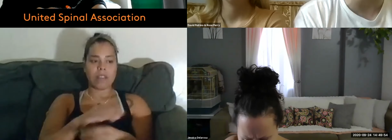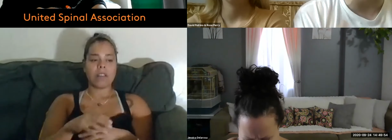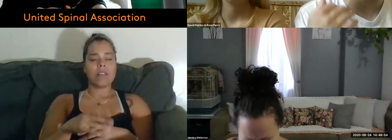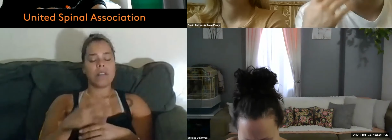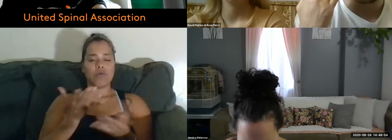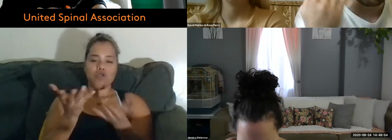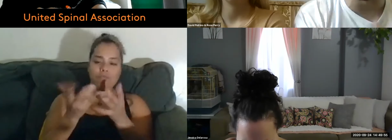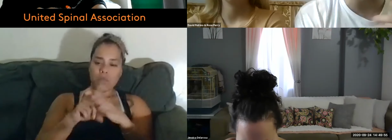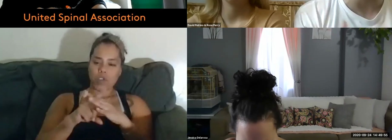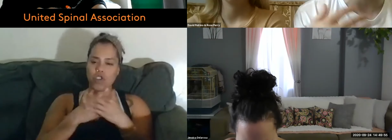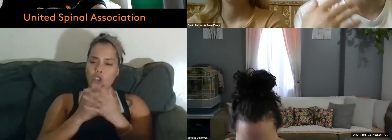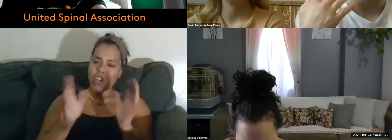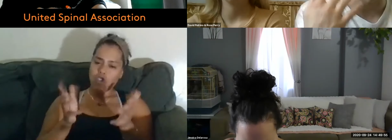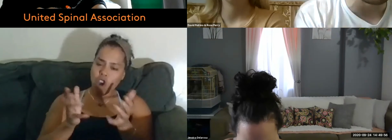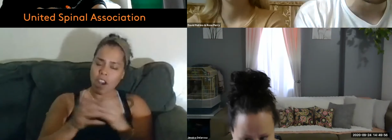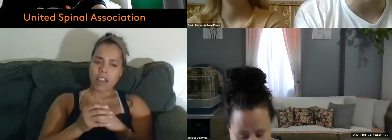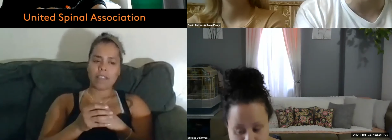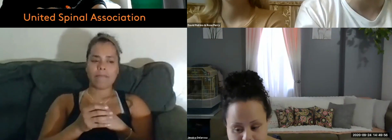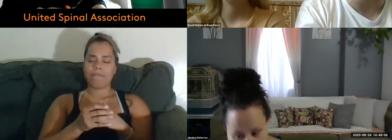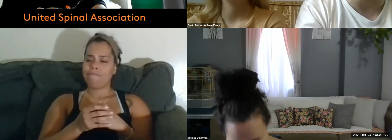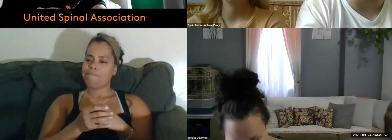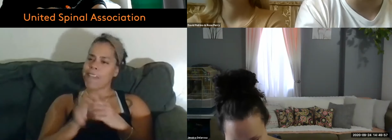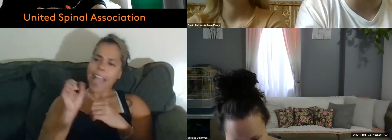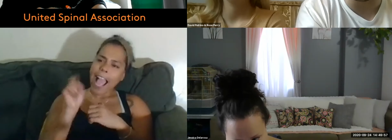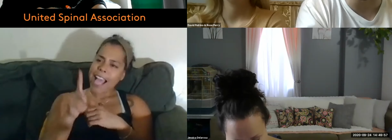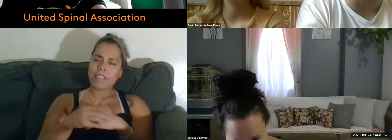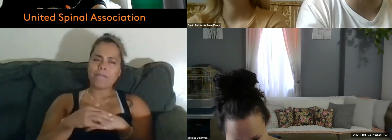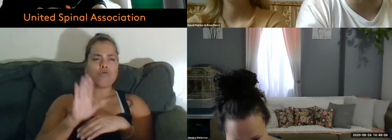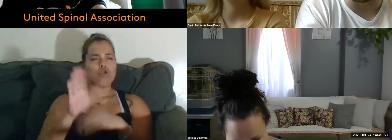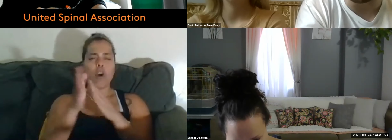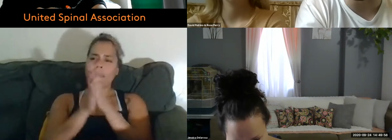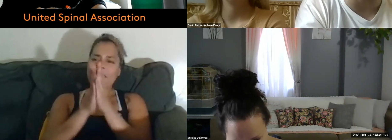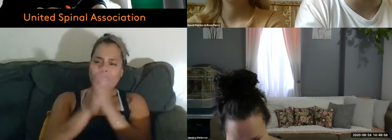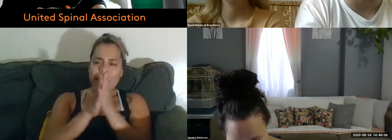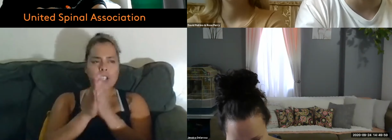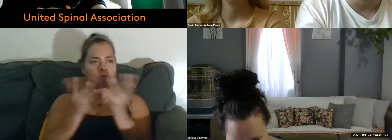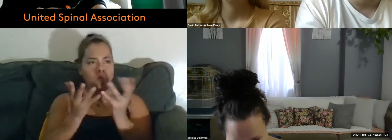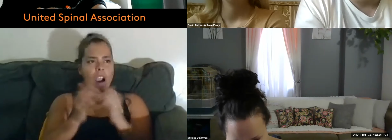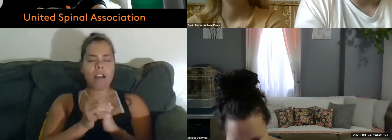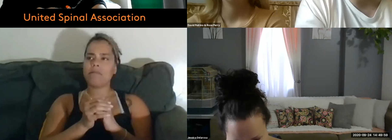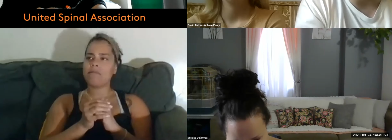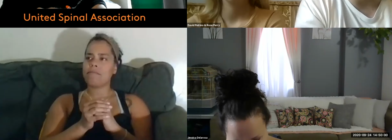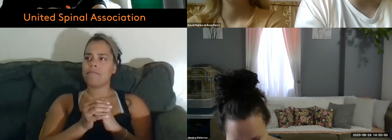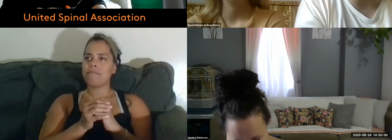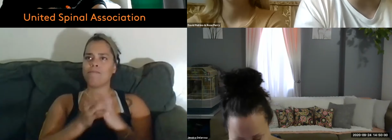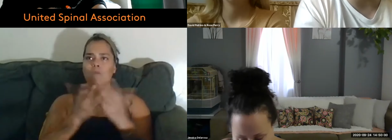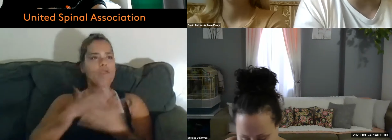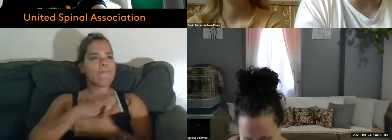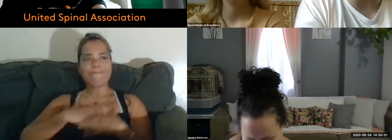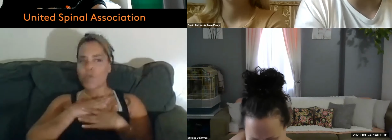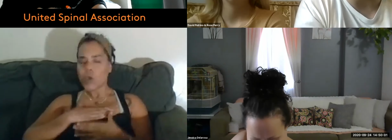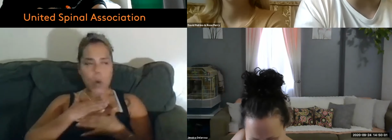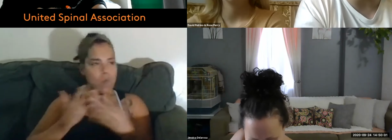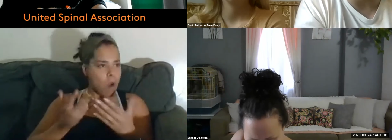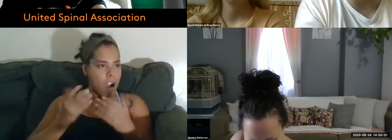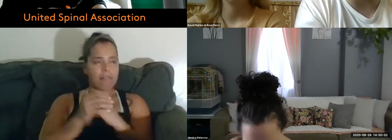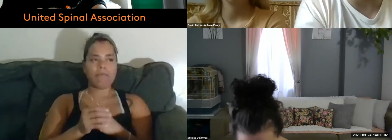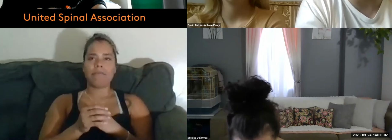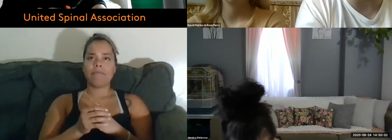you want to do? What motivates you? What gets you excited? And he told me that gaming was so important to him. And